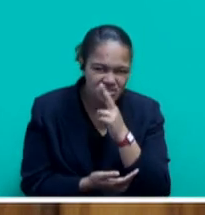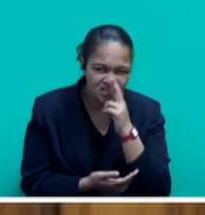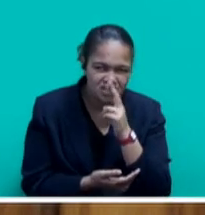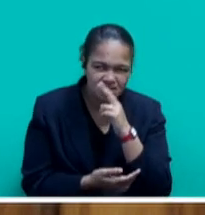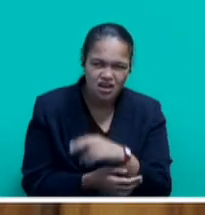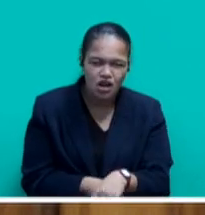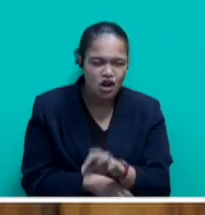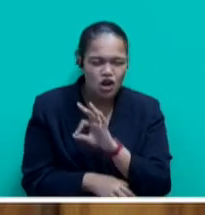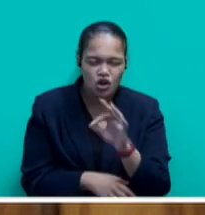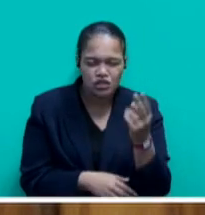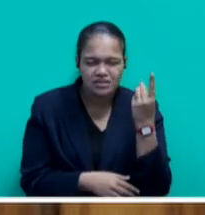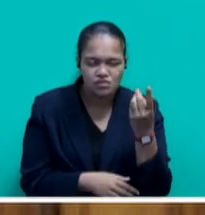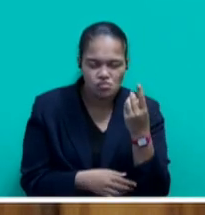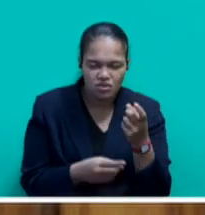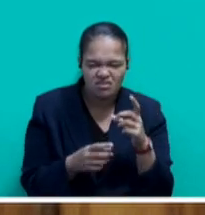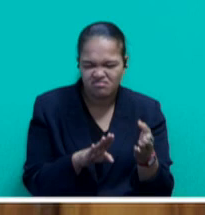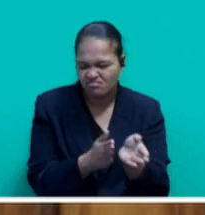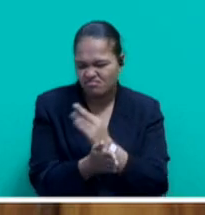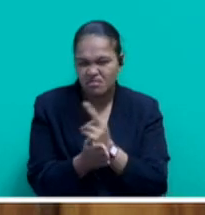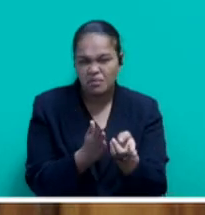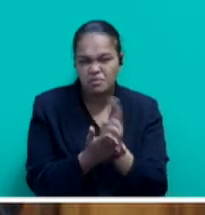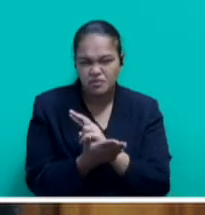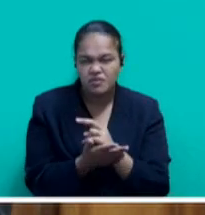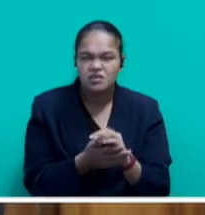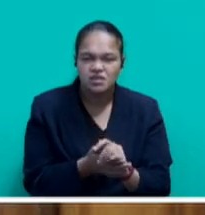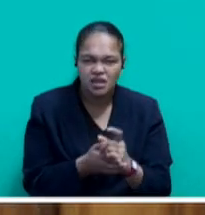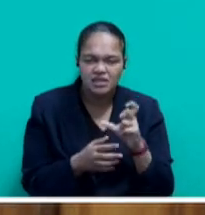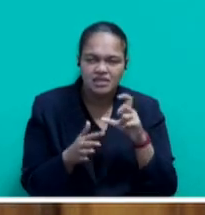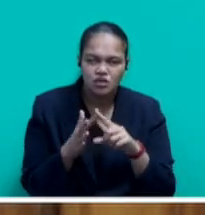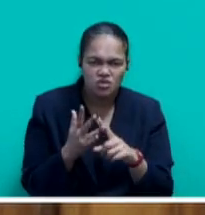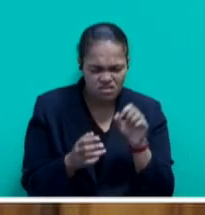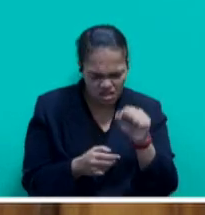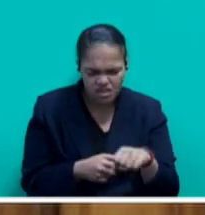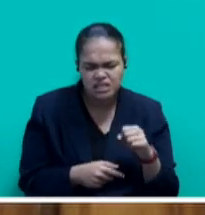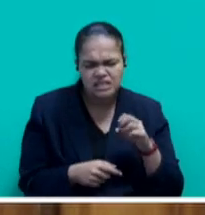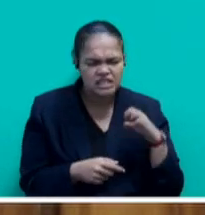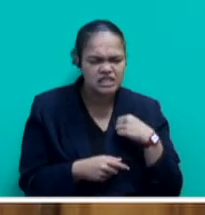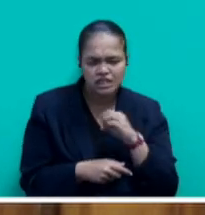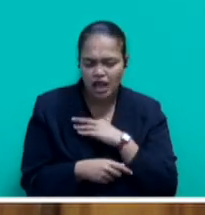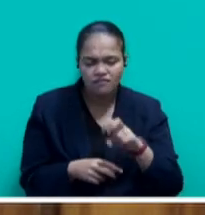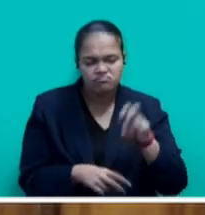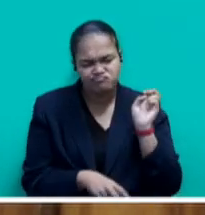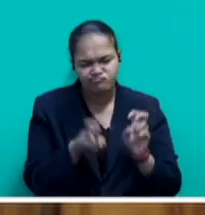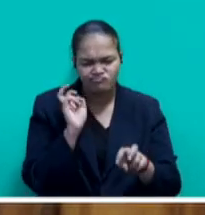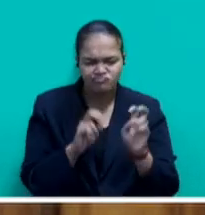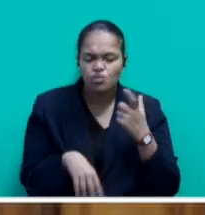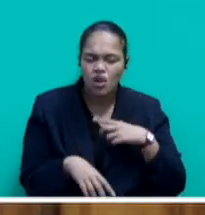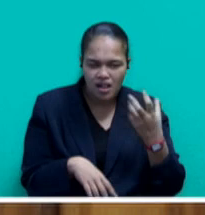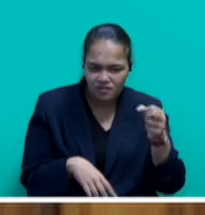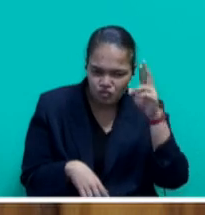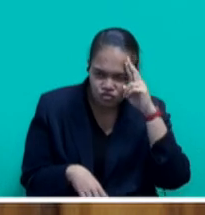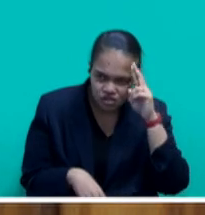undue influence by the previous CEO. Yes, of course, some staffs have resigned for reasons that will suit them. FBC leadership